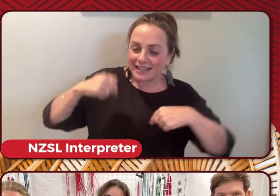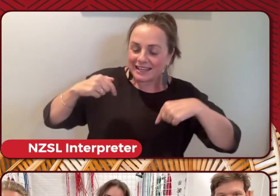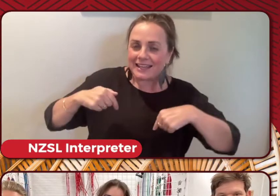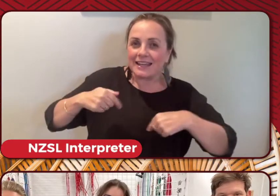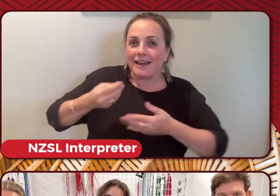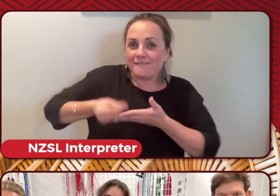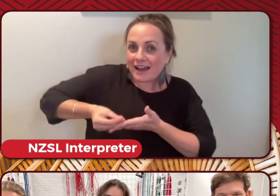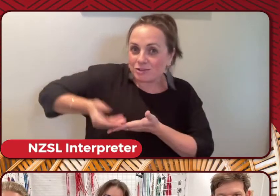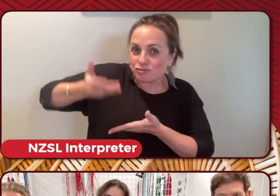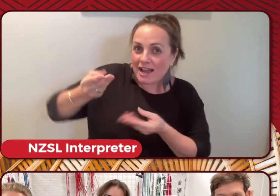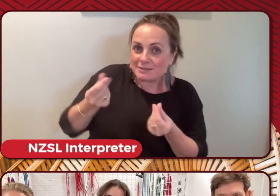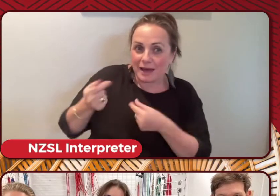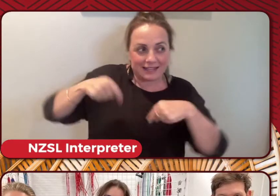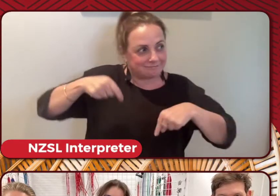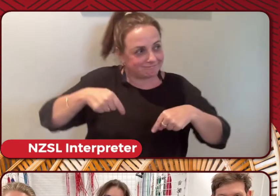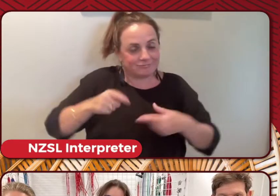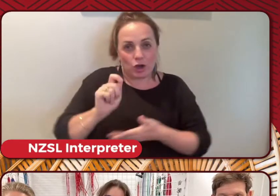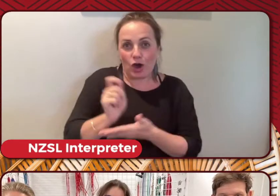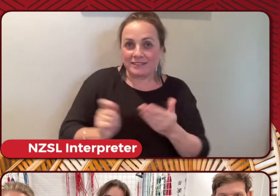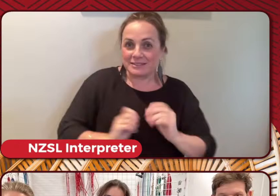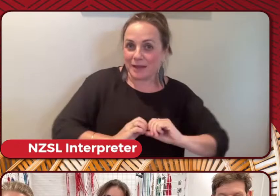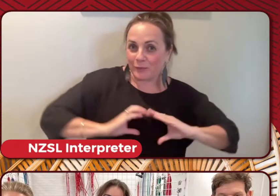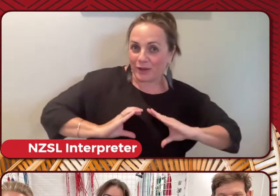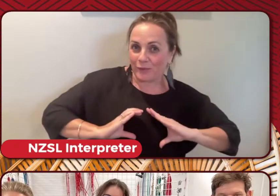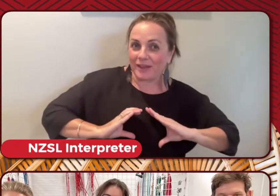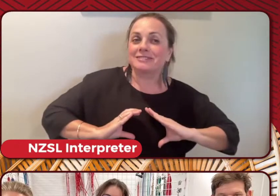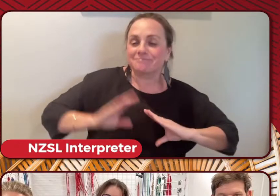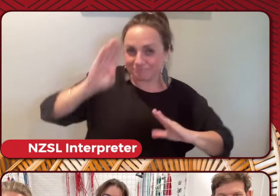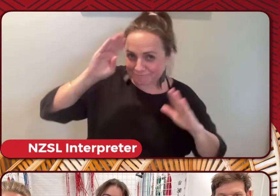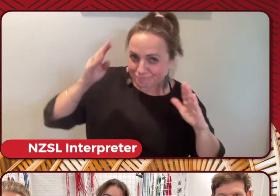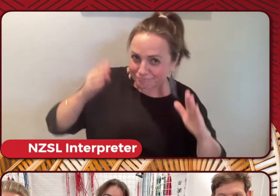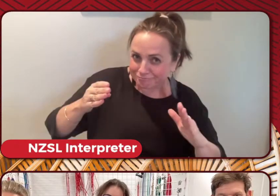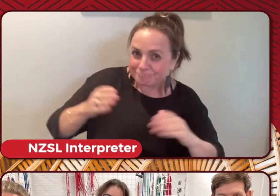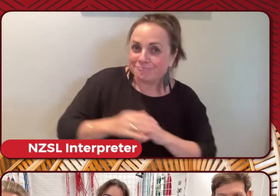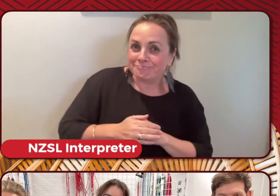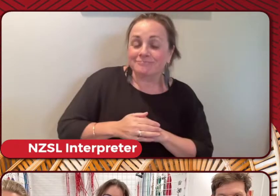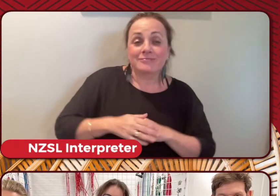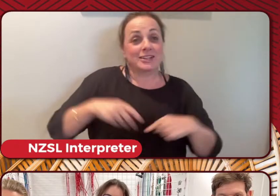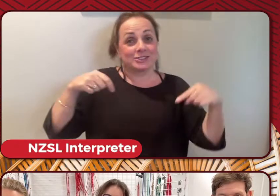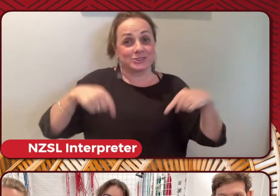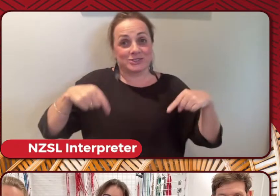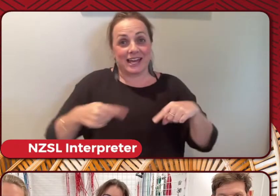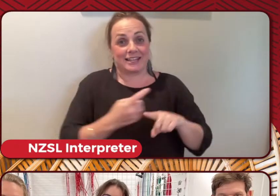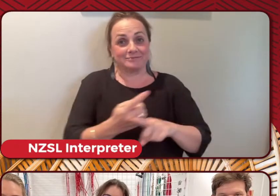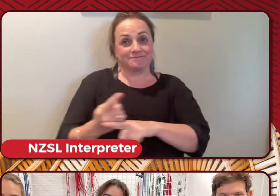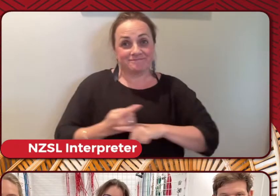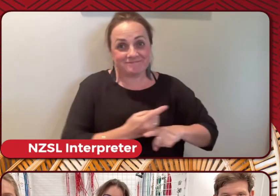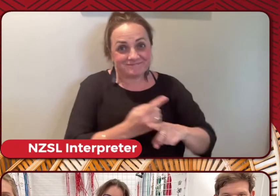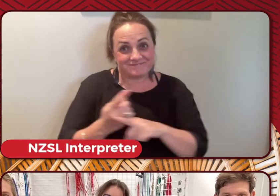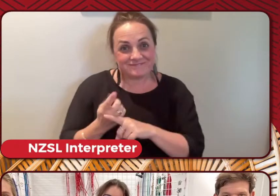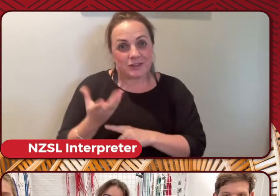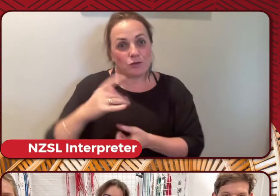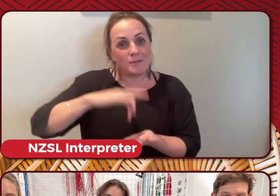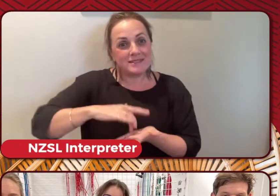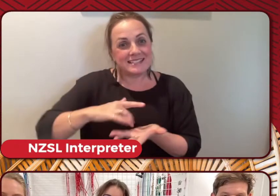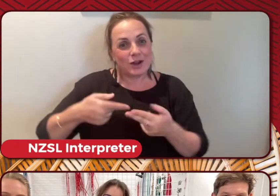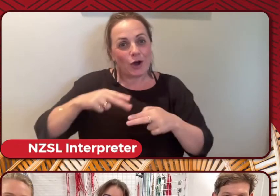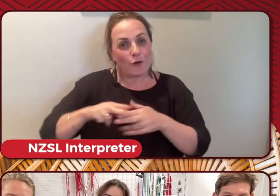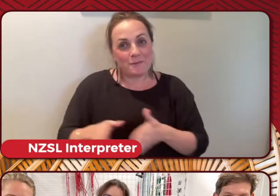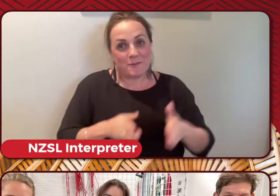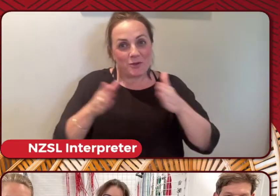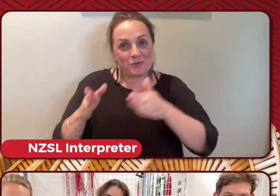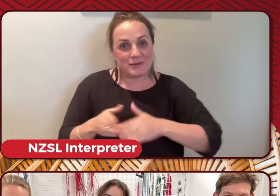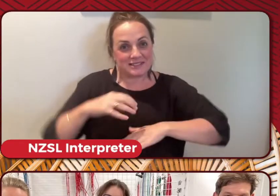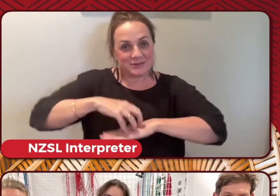in the office. So I just wanted to give a quick shout out. But yes, today we are talking to the team from the Centre of Movement. So I would like